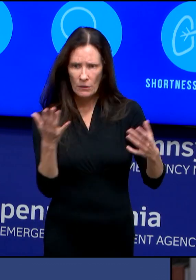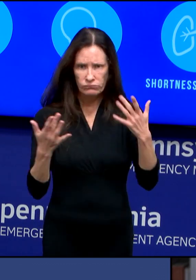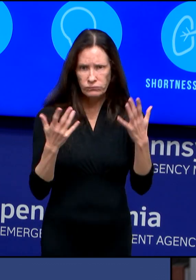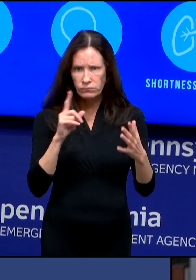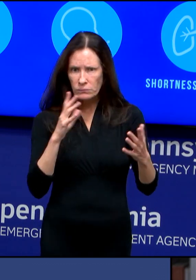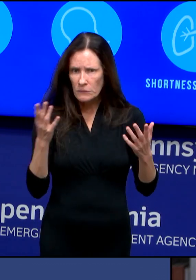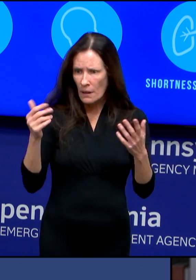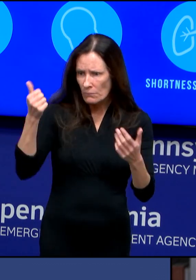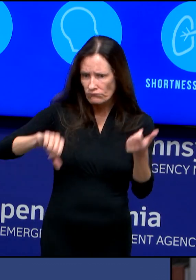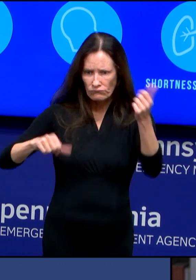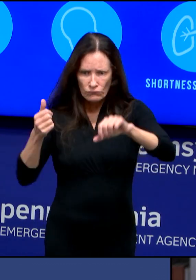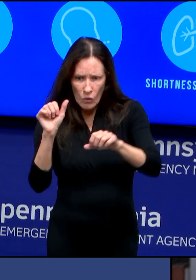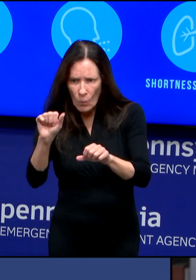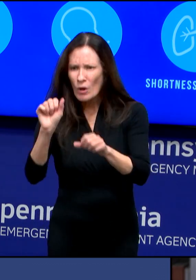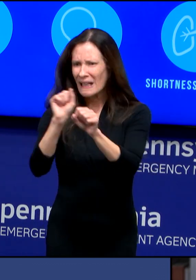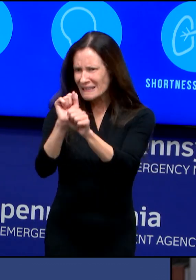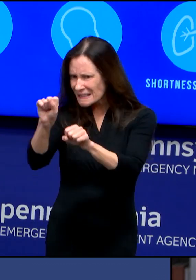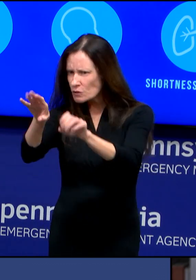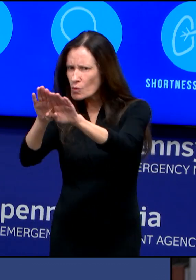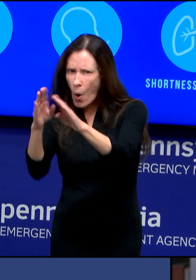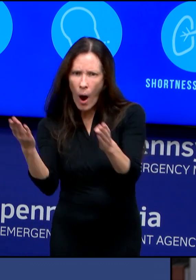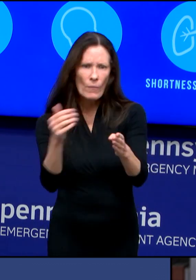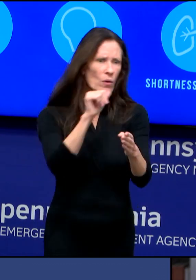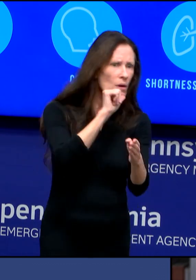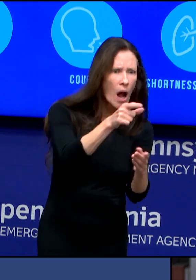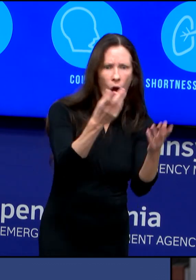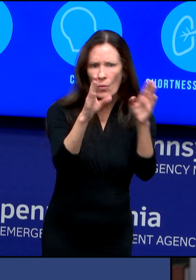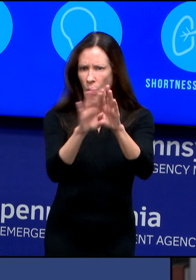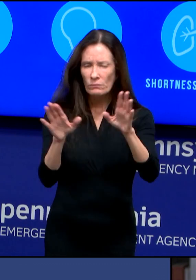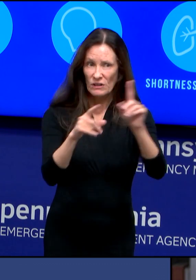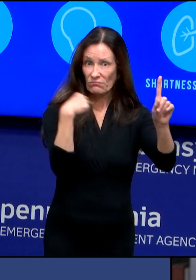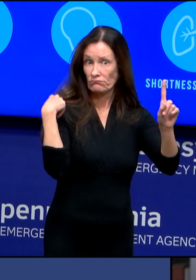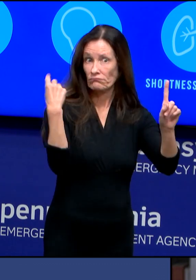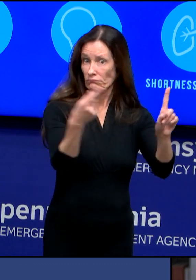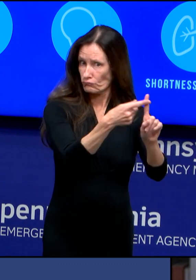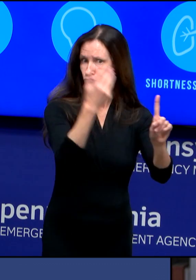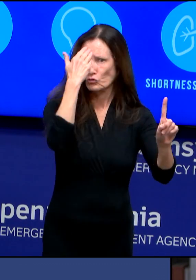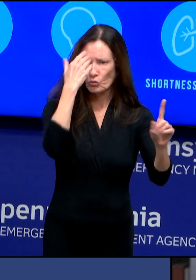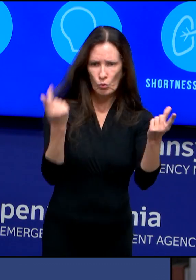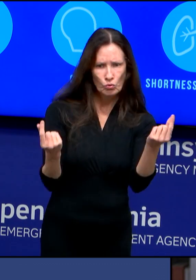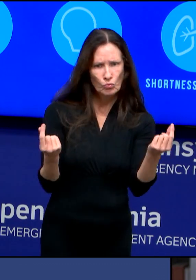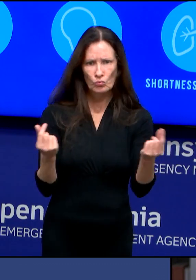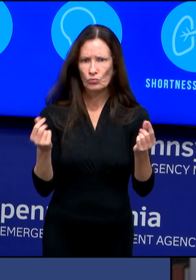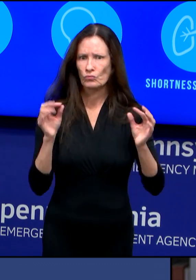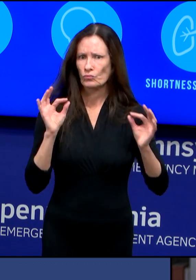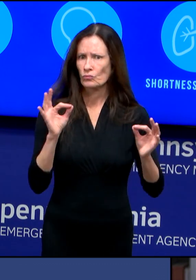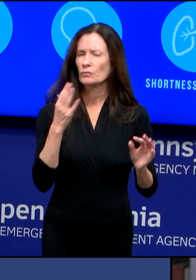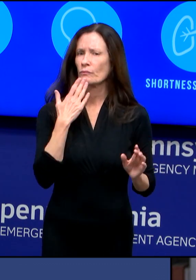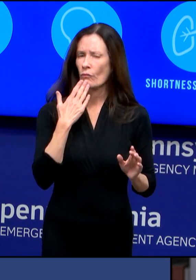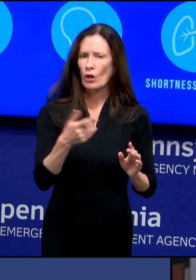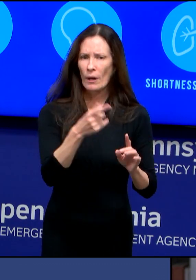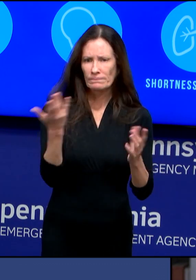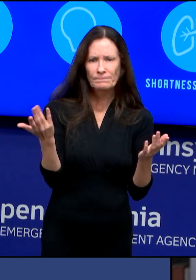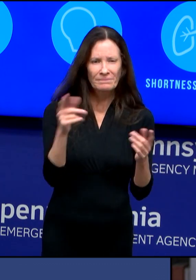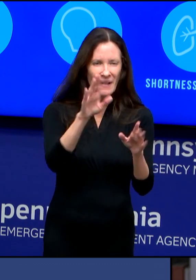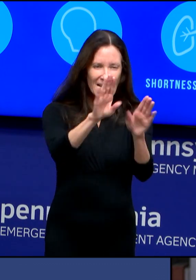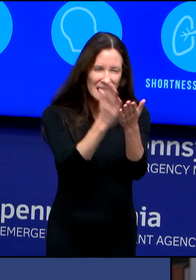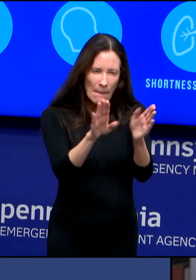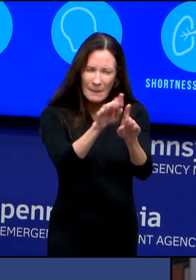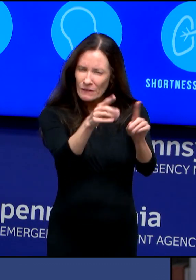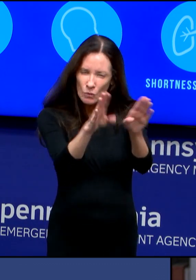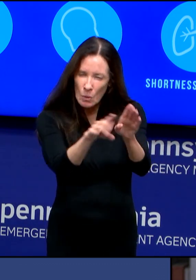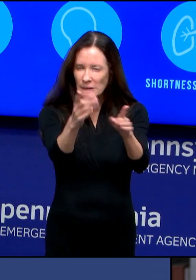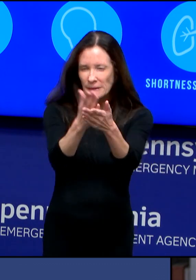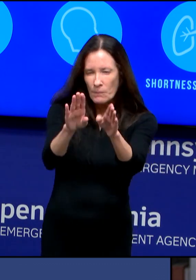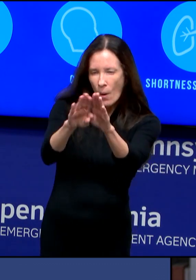to be as responsive and sensitive to the needs of each one of these businesses as they possibly can. And then, Governor,